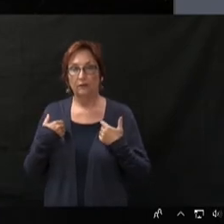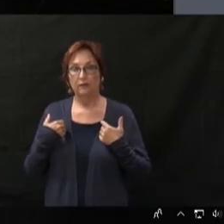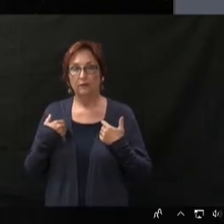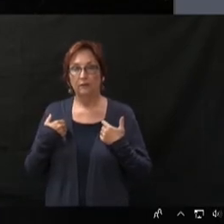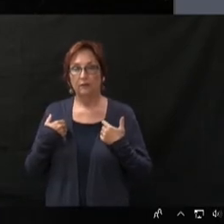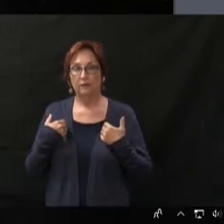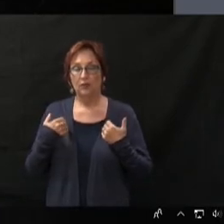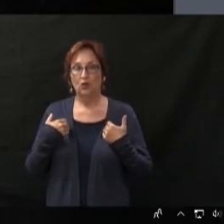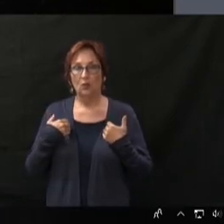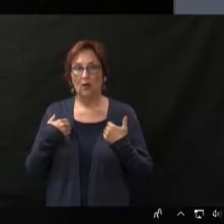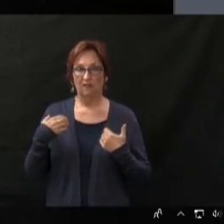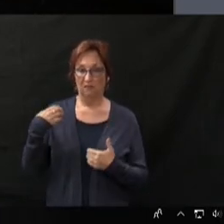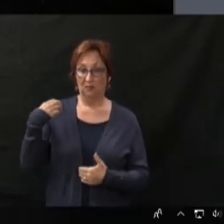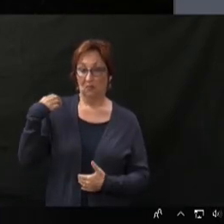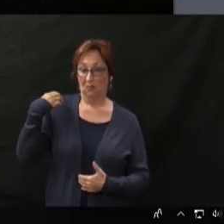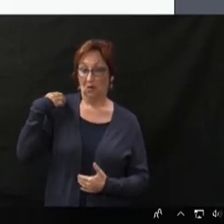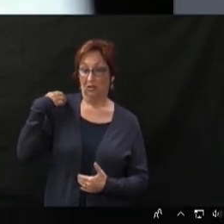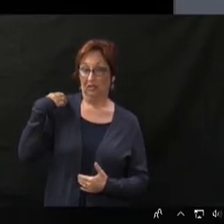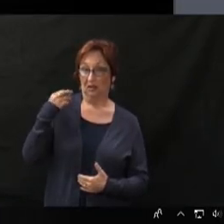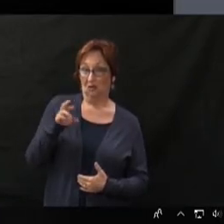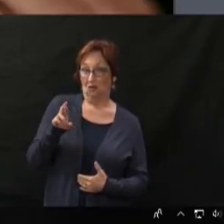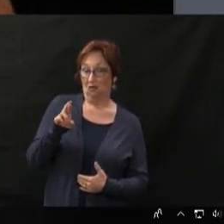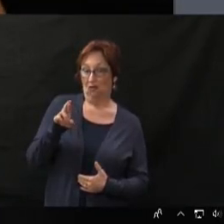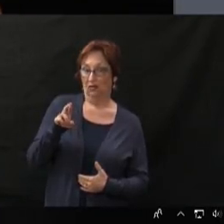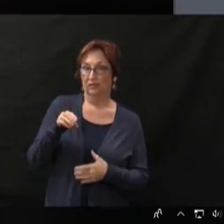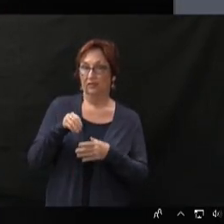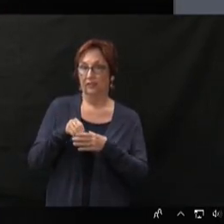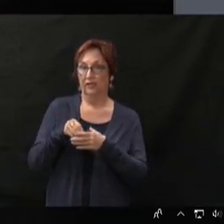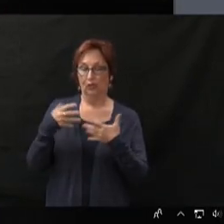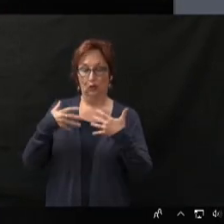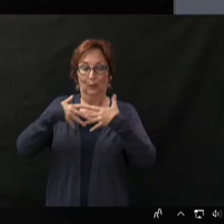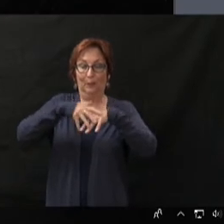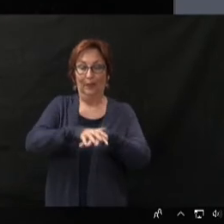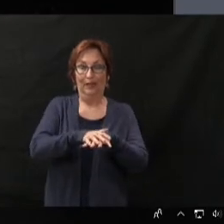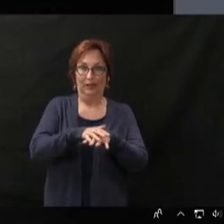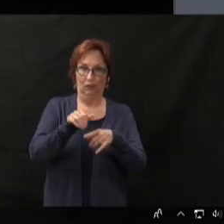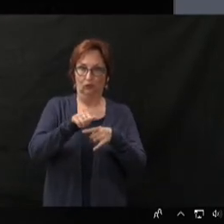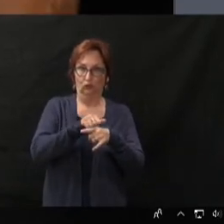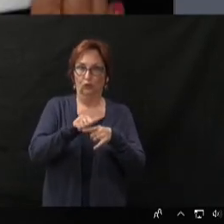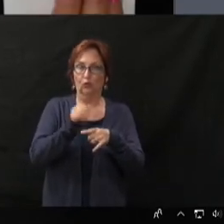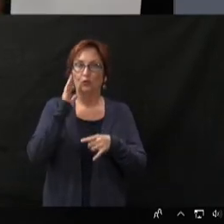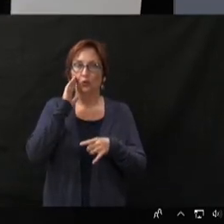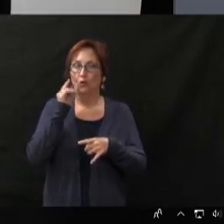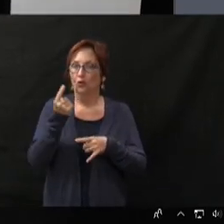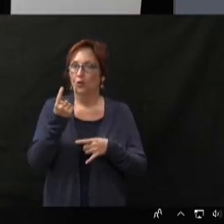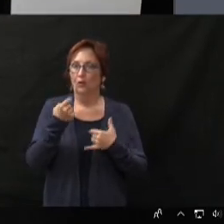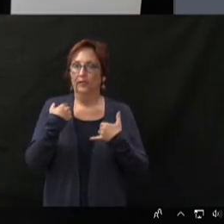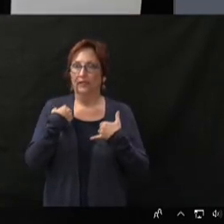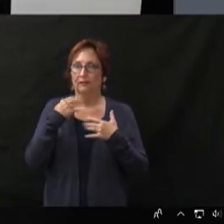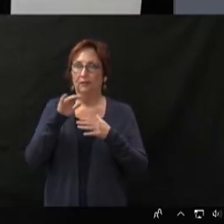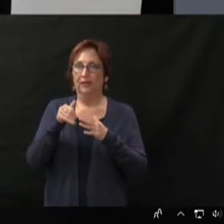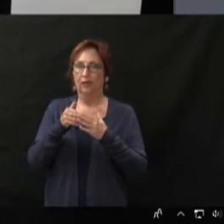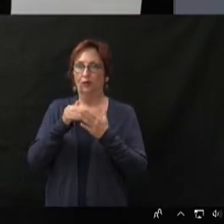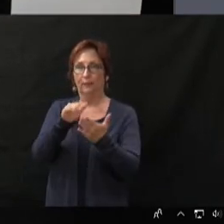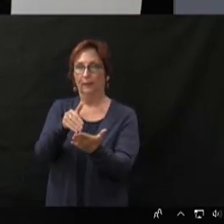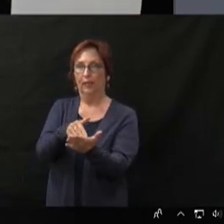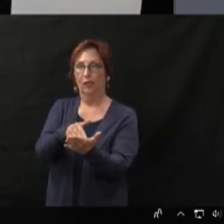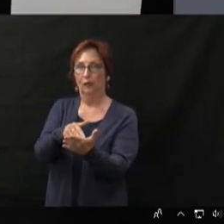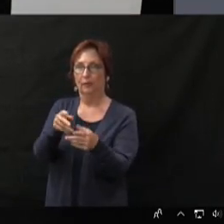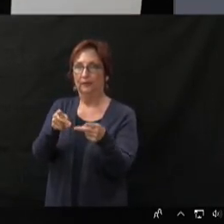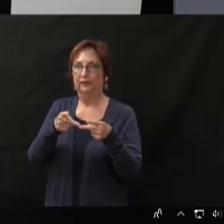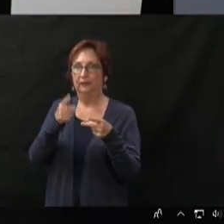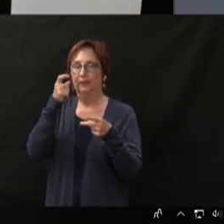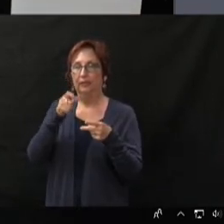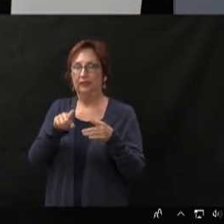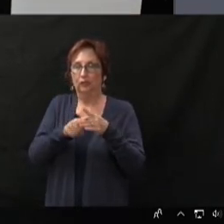you have the bossy R's in your blending drill. You know you always put them in the medial position because it starts with a